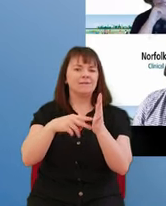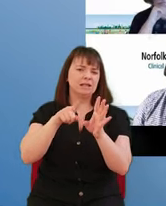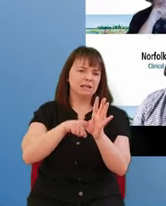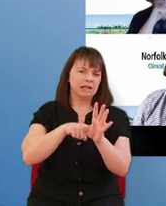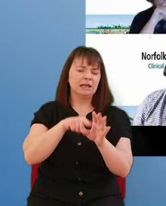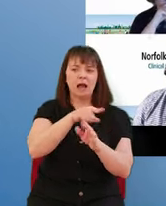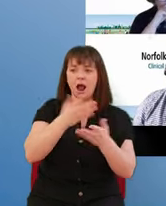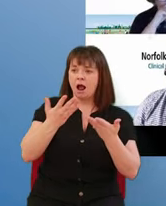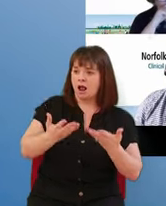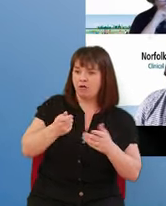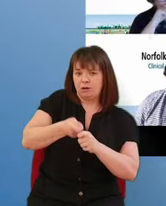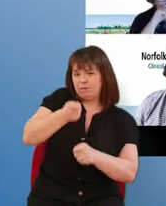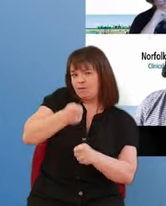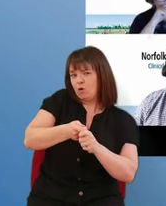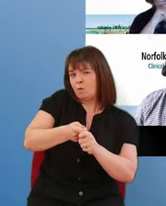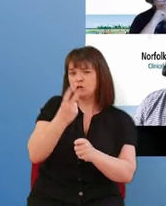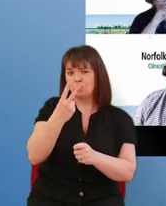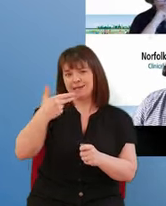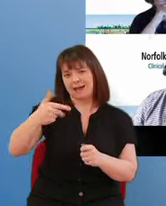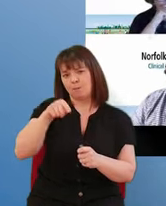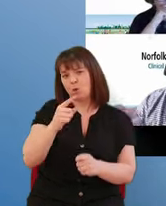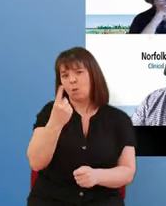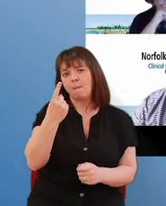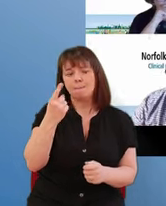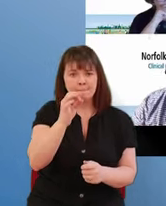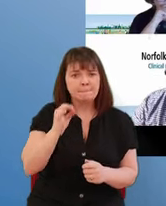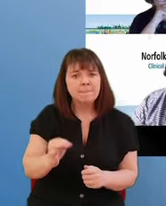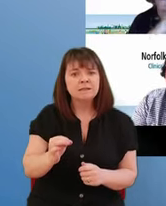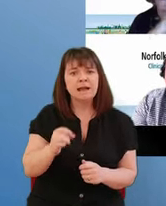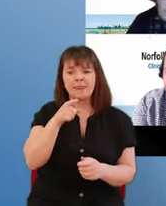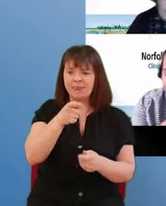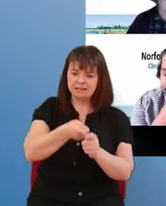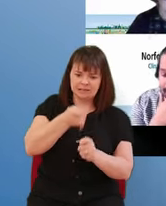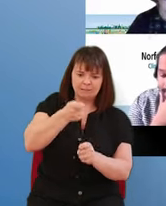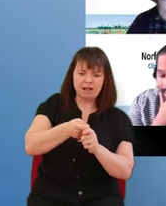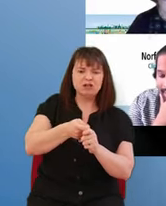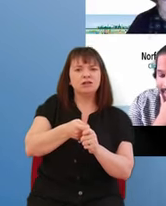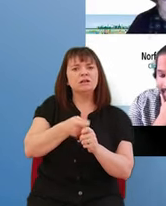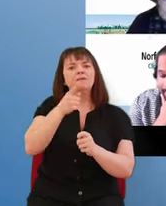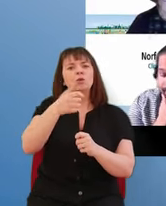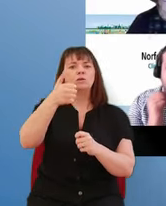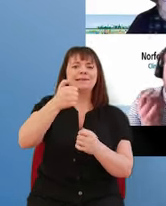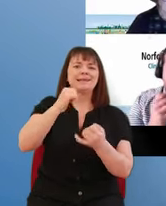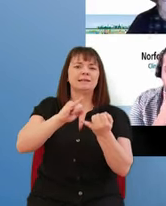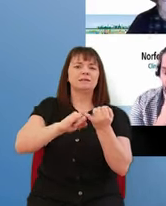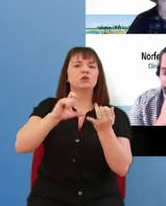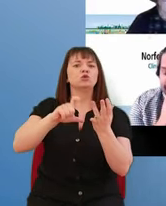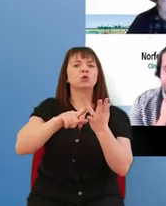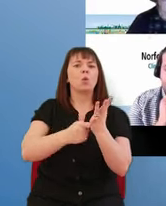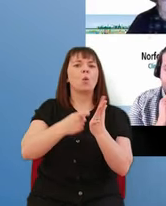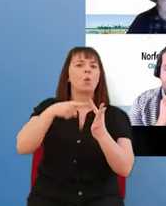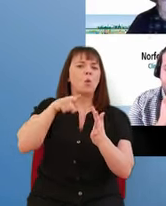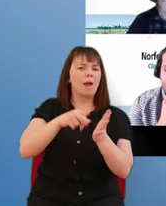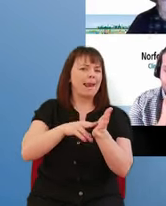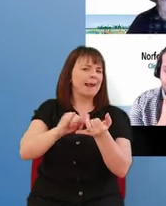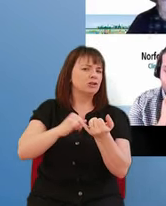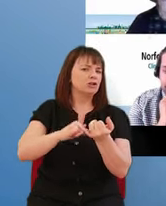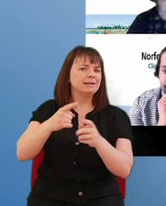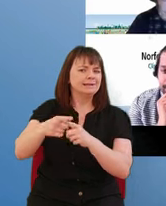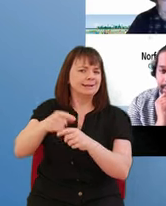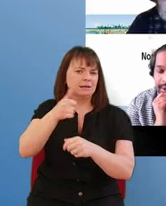whole, there is a collection of 11 health checks that need to be completed for quality care to the patient. So 28.1% was